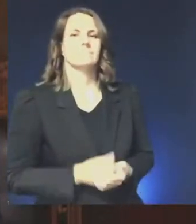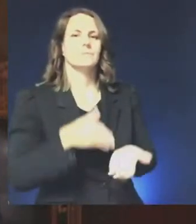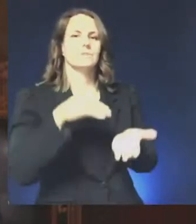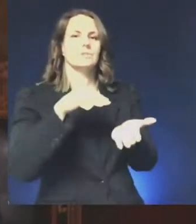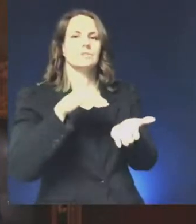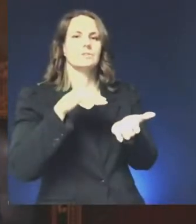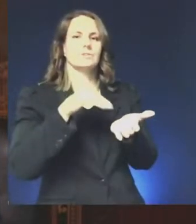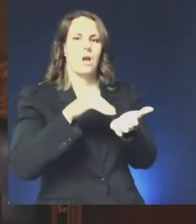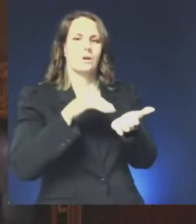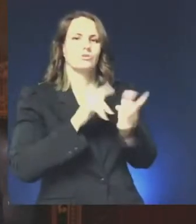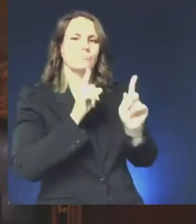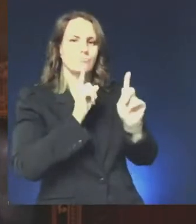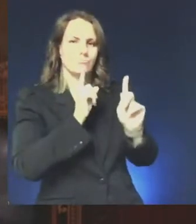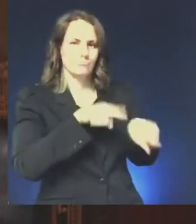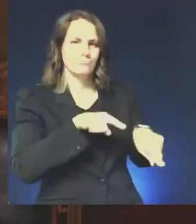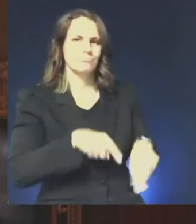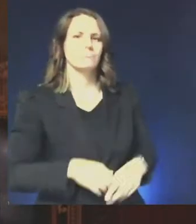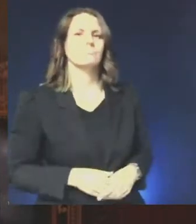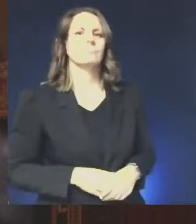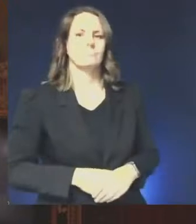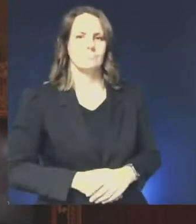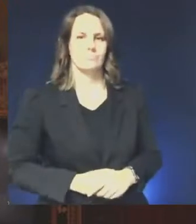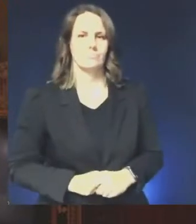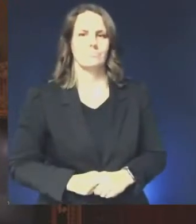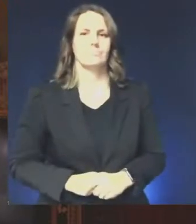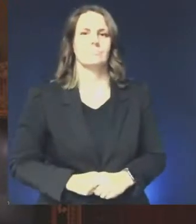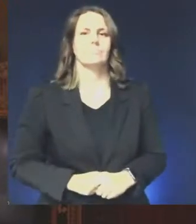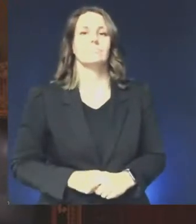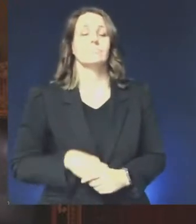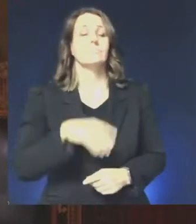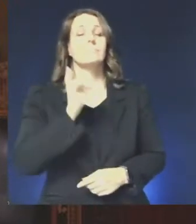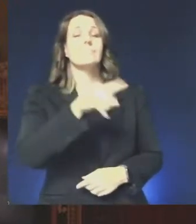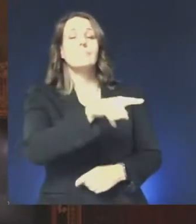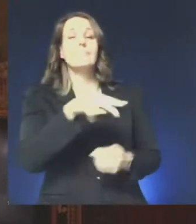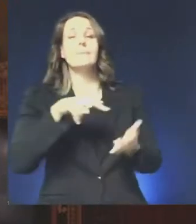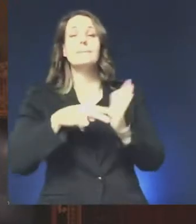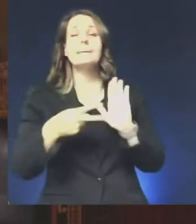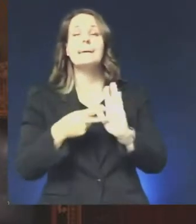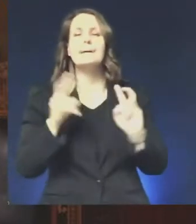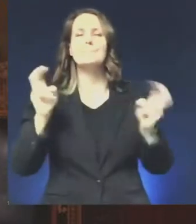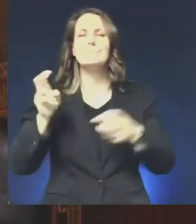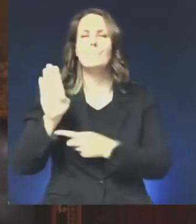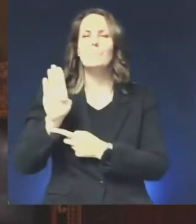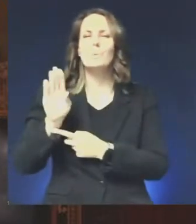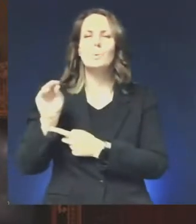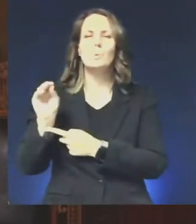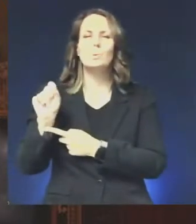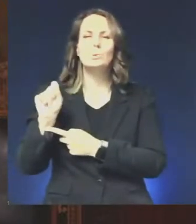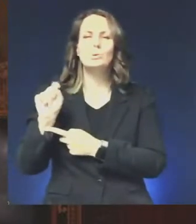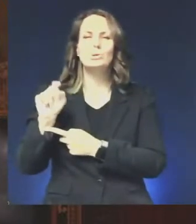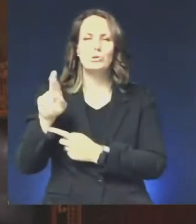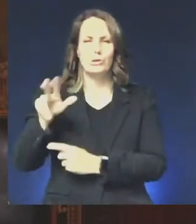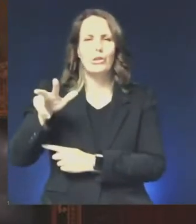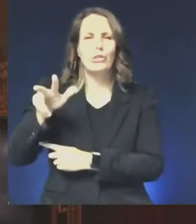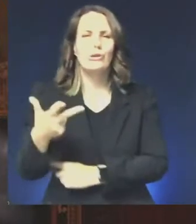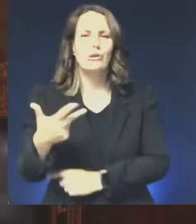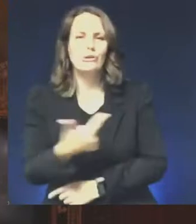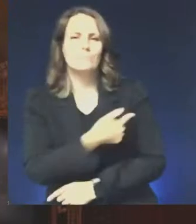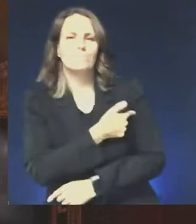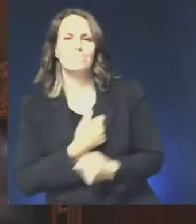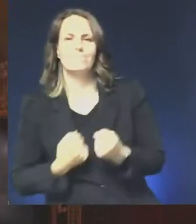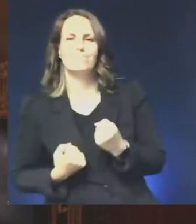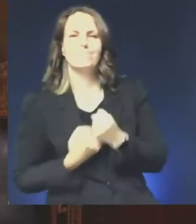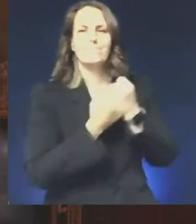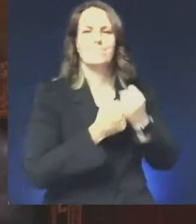a topic in the news and the medical literature as well, and there's active discussion. We hear from